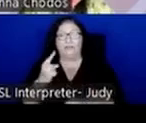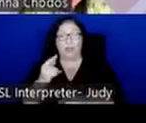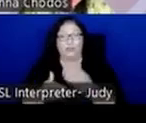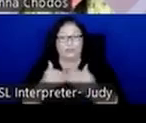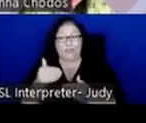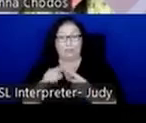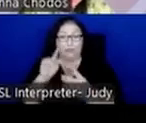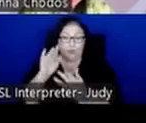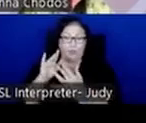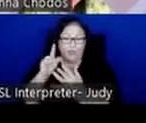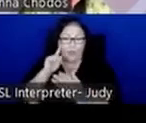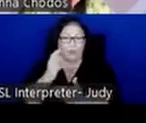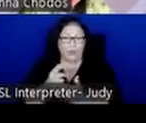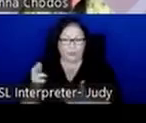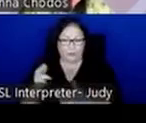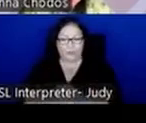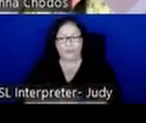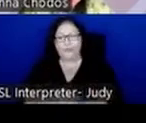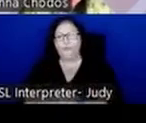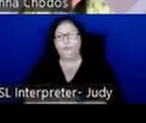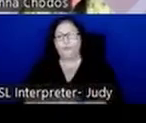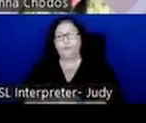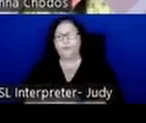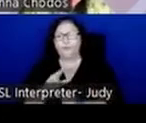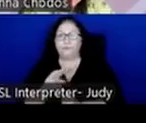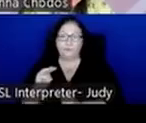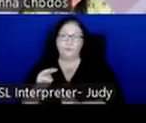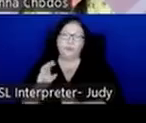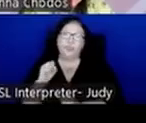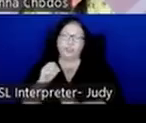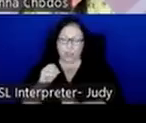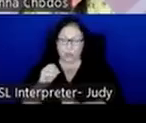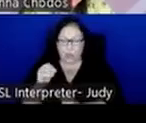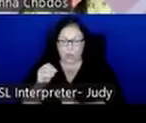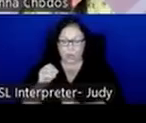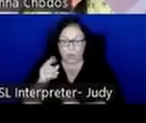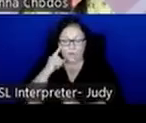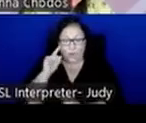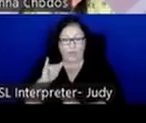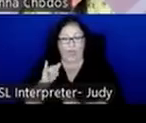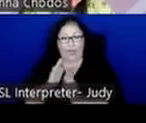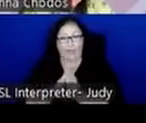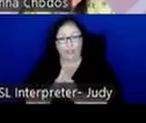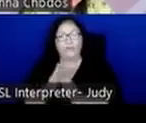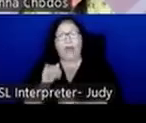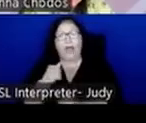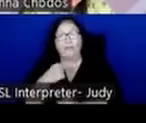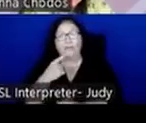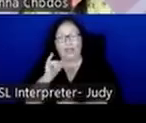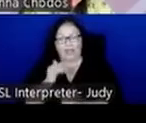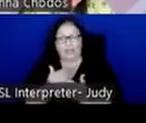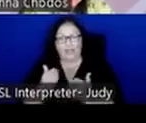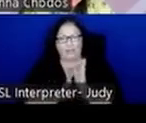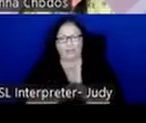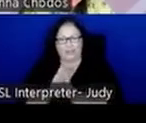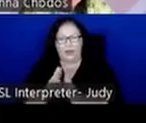resources. So under this initiative, as I said, the materials have been developed. We've been sharing them within